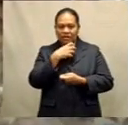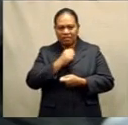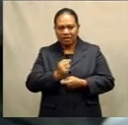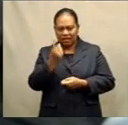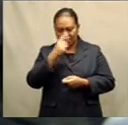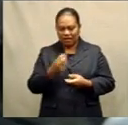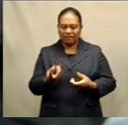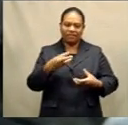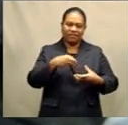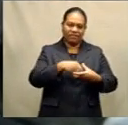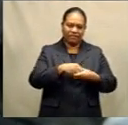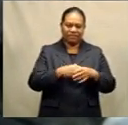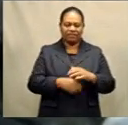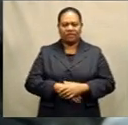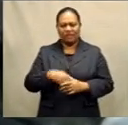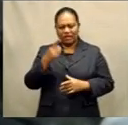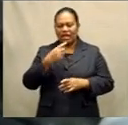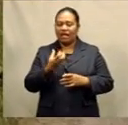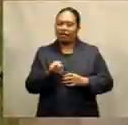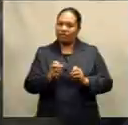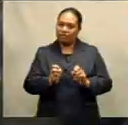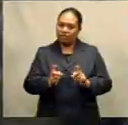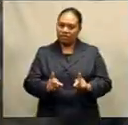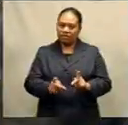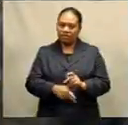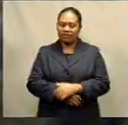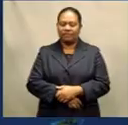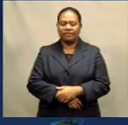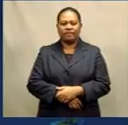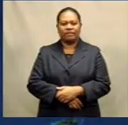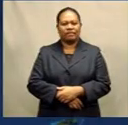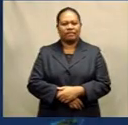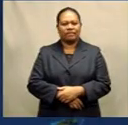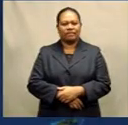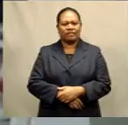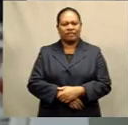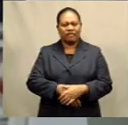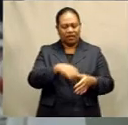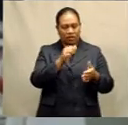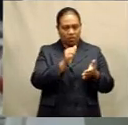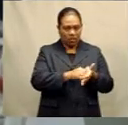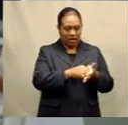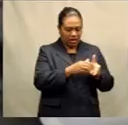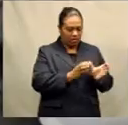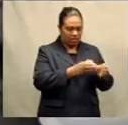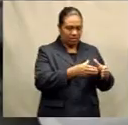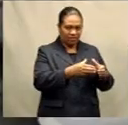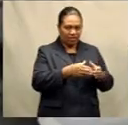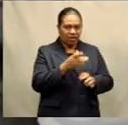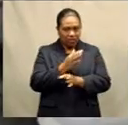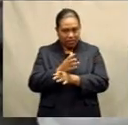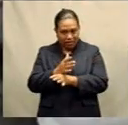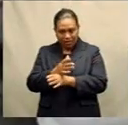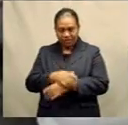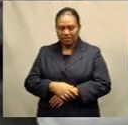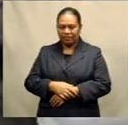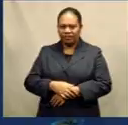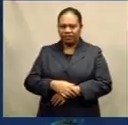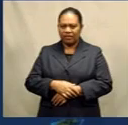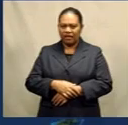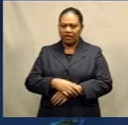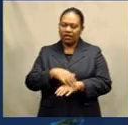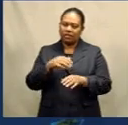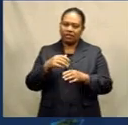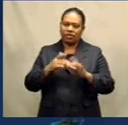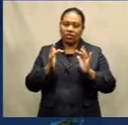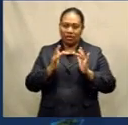can contact them for such opportunities. If you have the right variety and grades of fish, please get in touch with our officials and we will